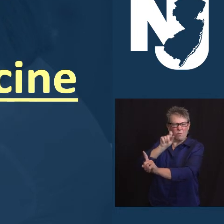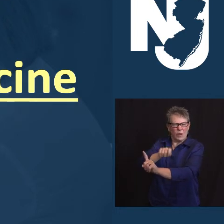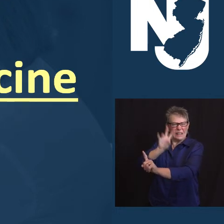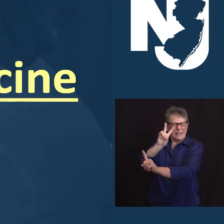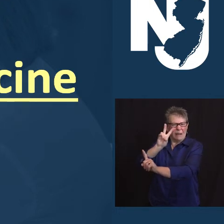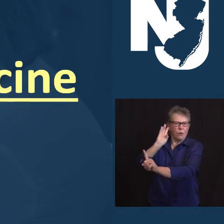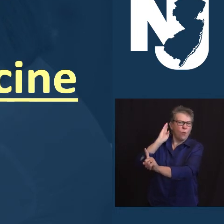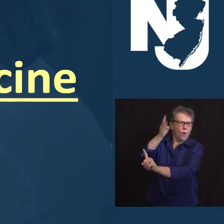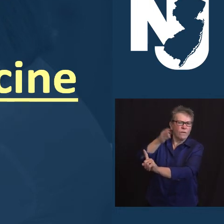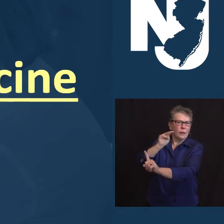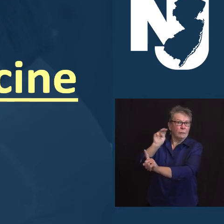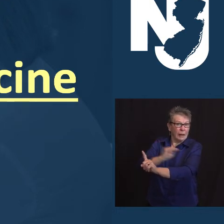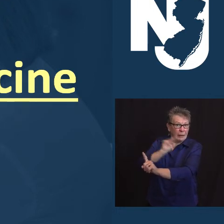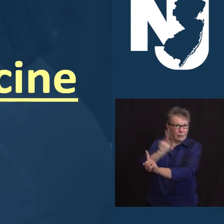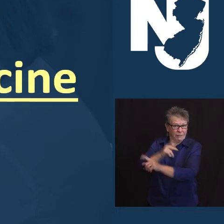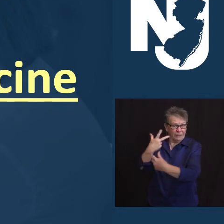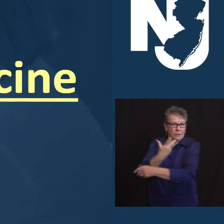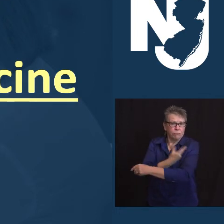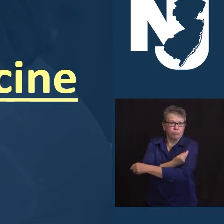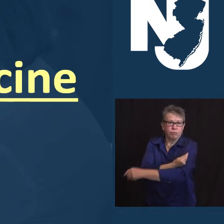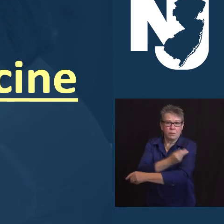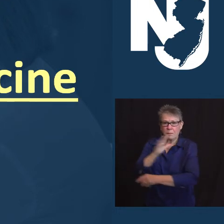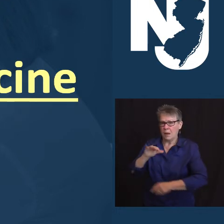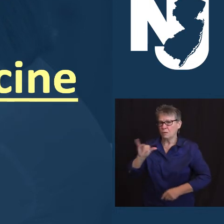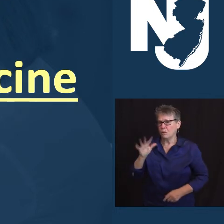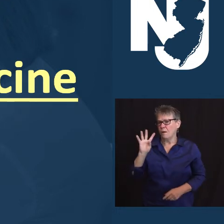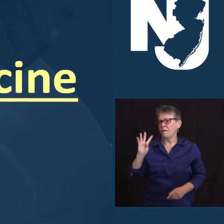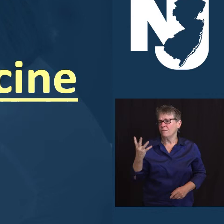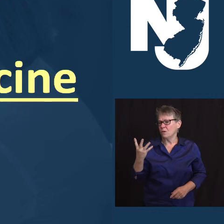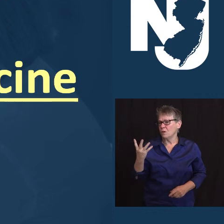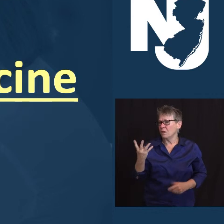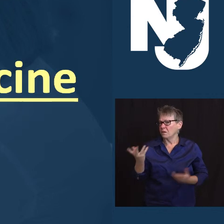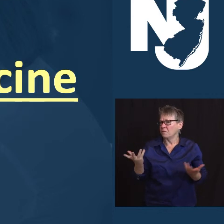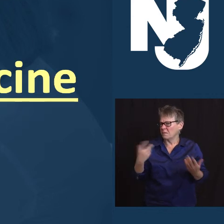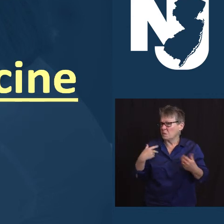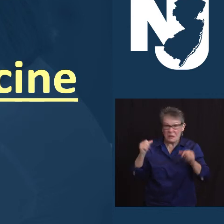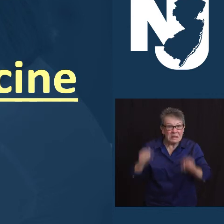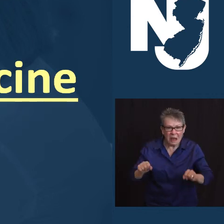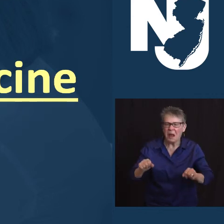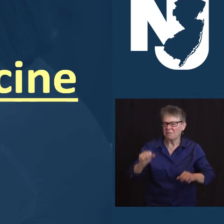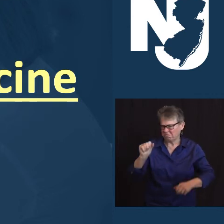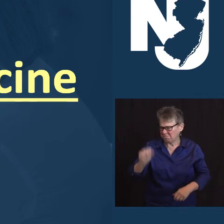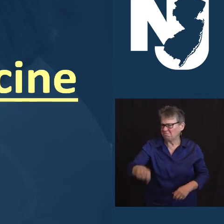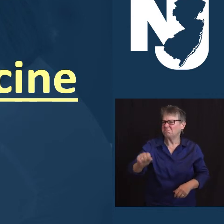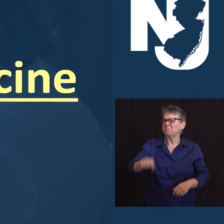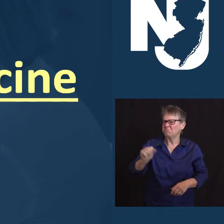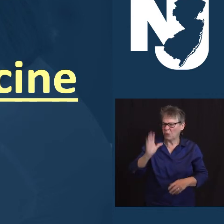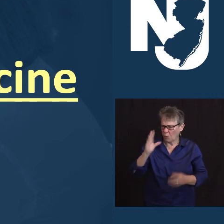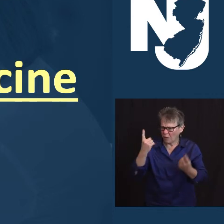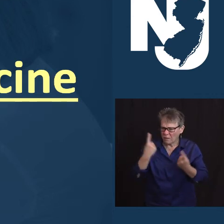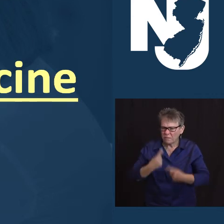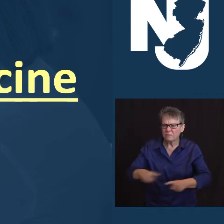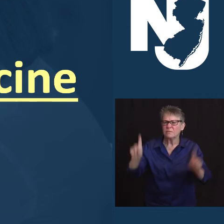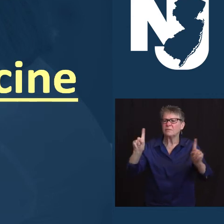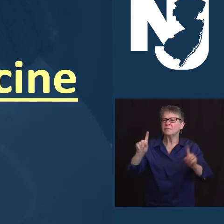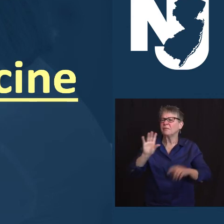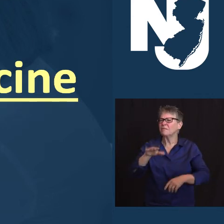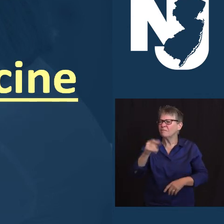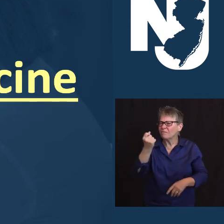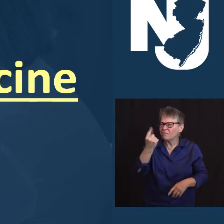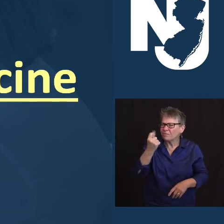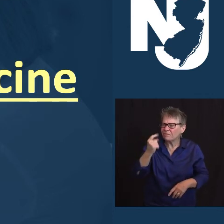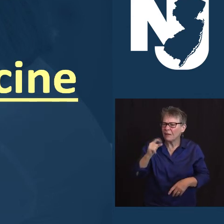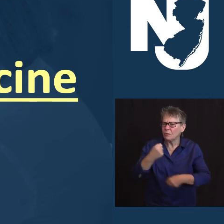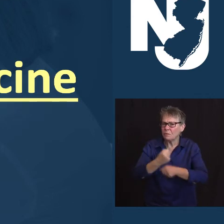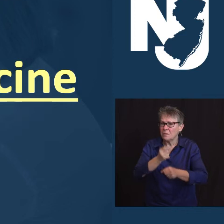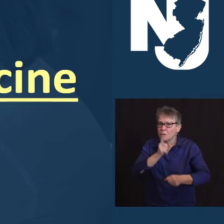infrastructure we purpose-built from the ground up working to its full potential, especially in the 6 mega sites that are capable. In